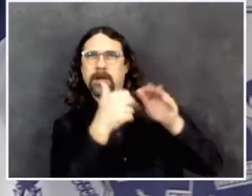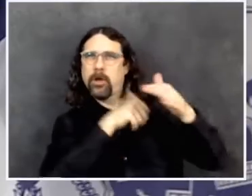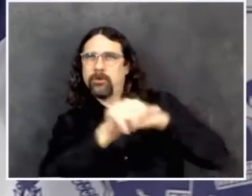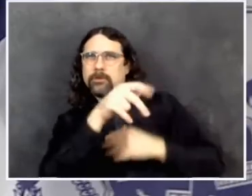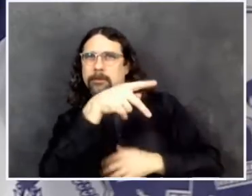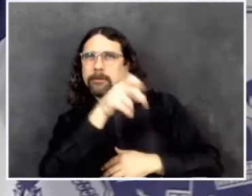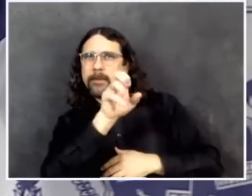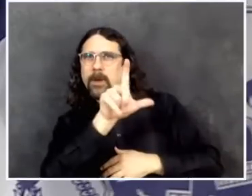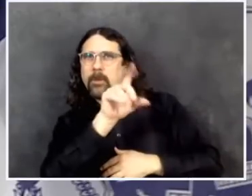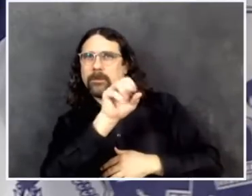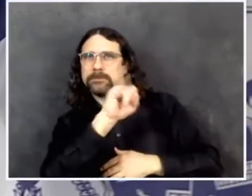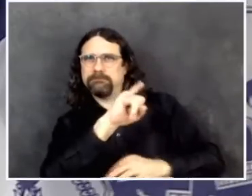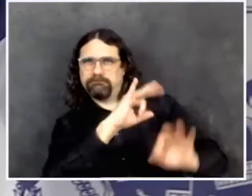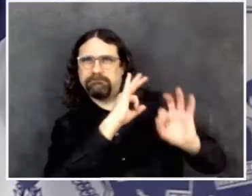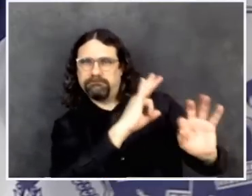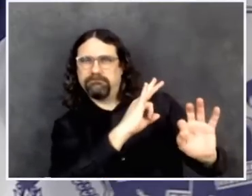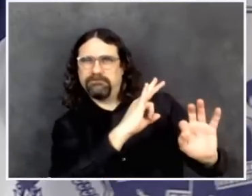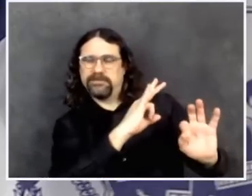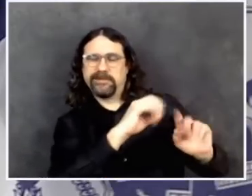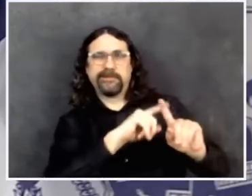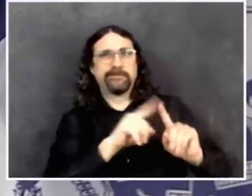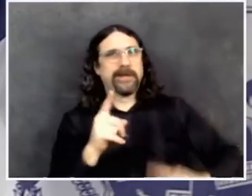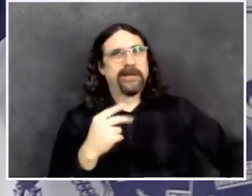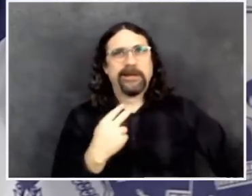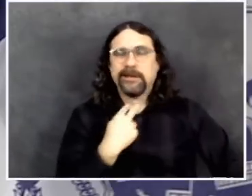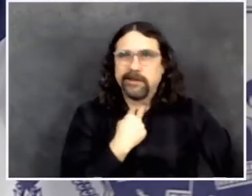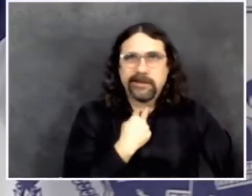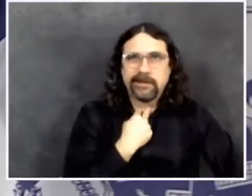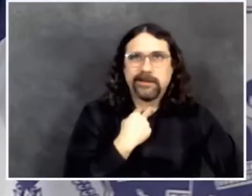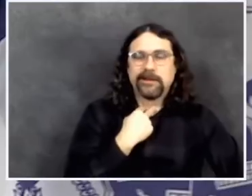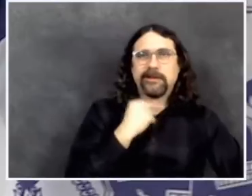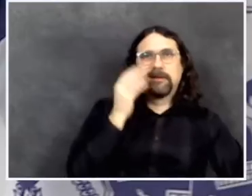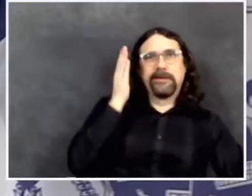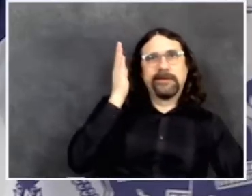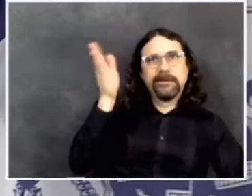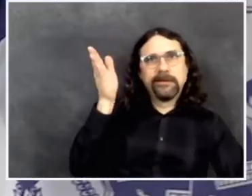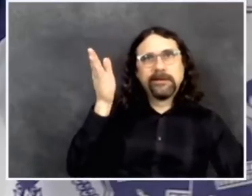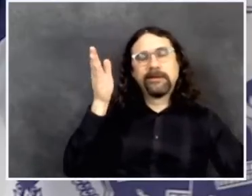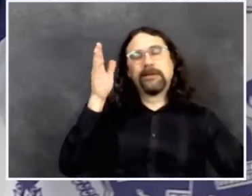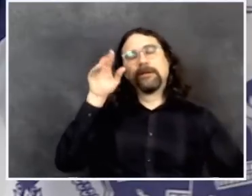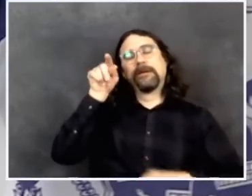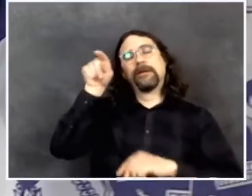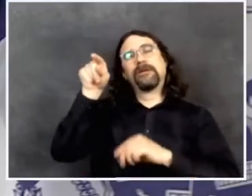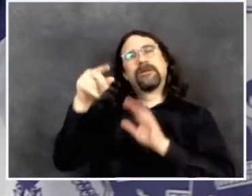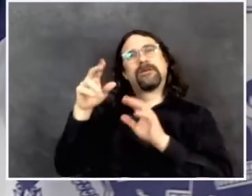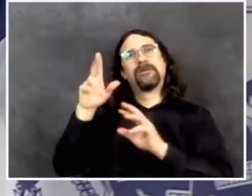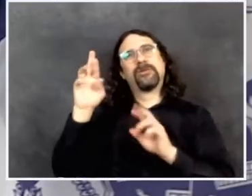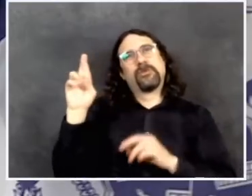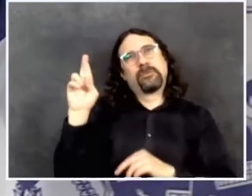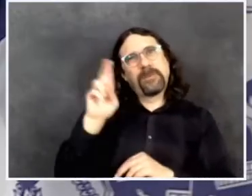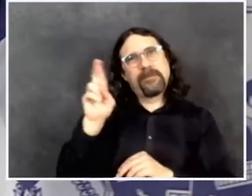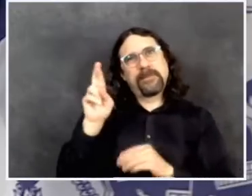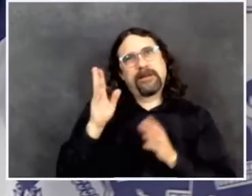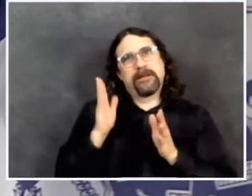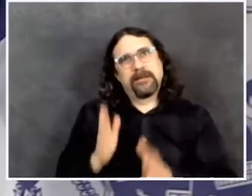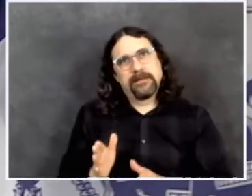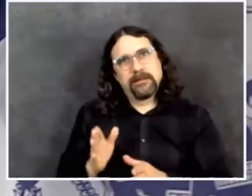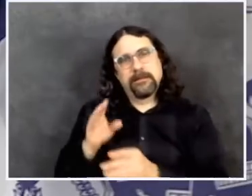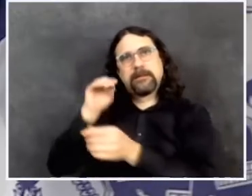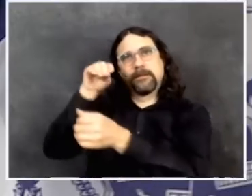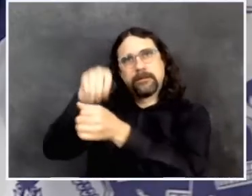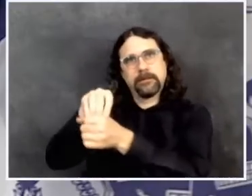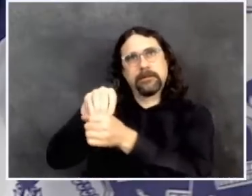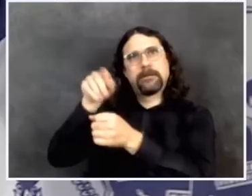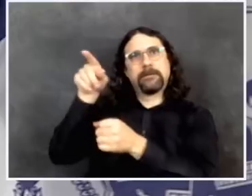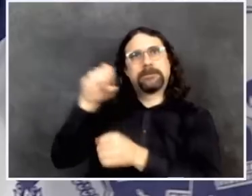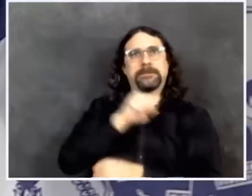states, they're actually standing in the way of people of all persuasions, all backgrounds, big states, small states, every part